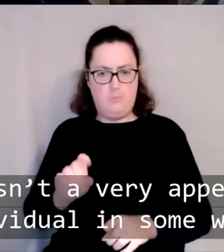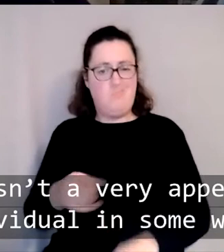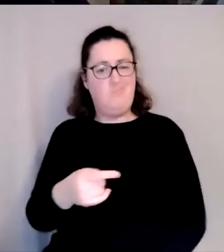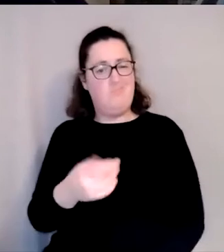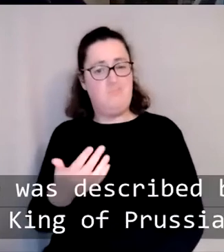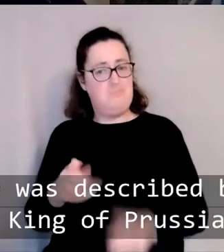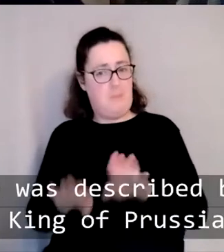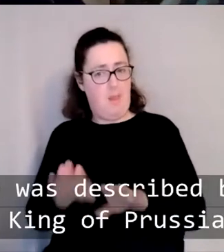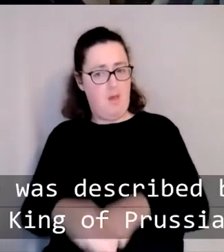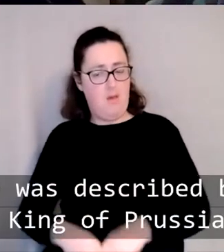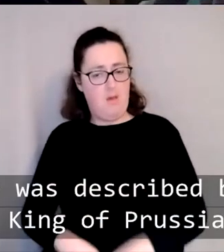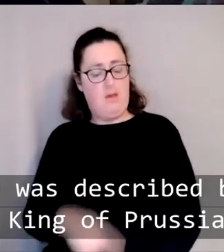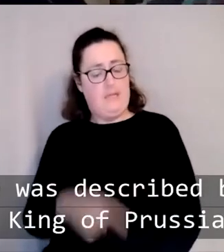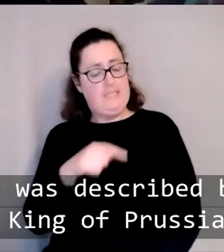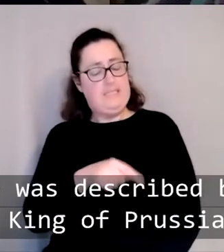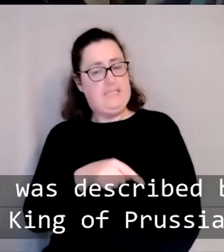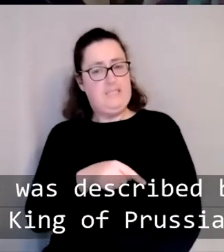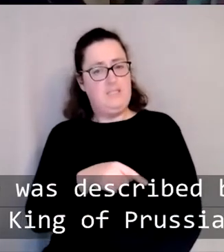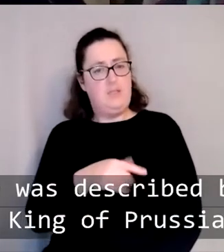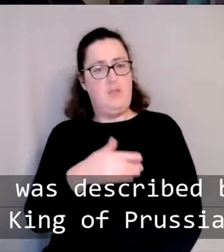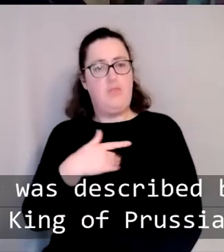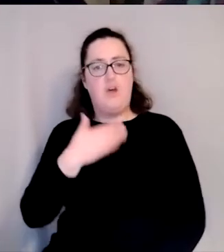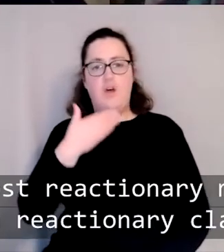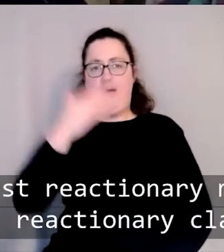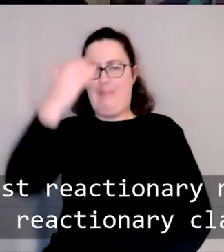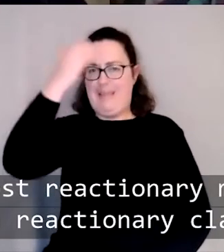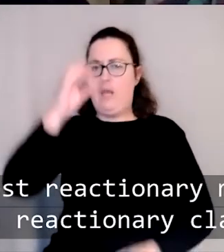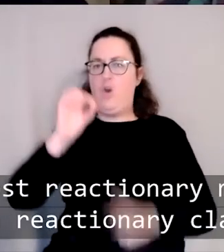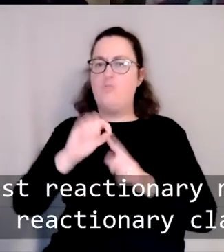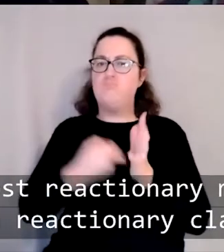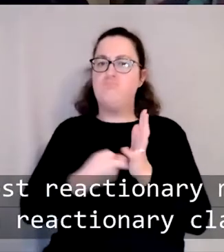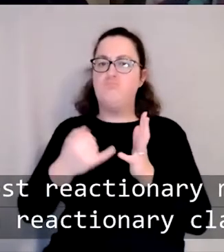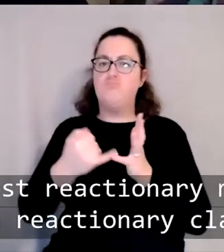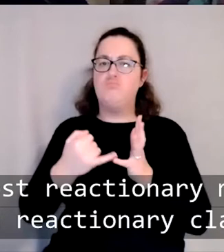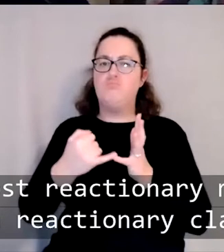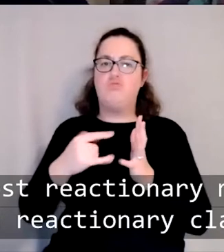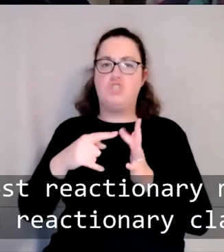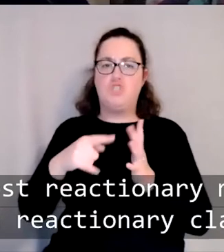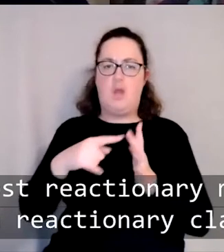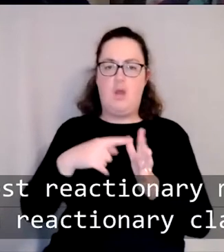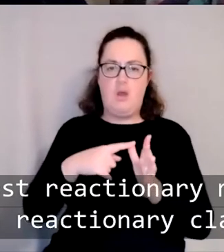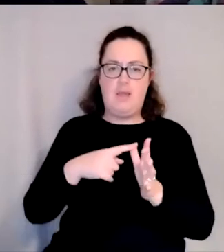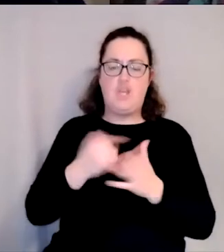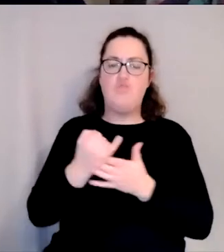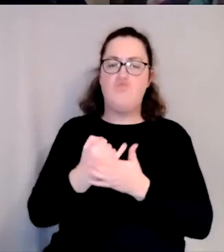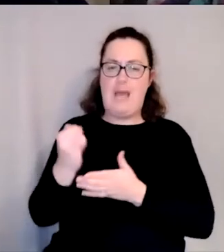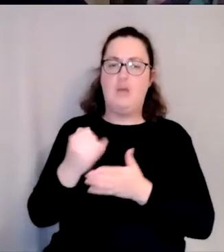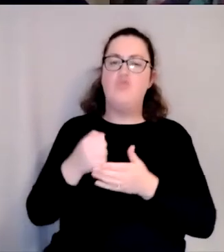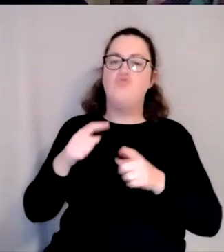in some ways. I mean, he was described by the King of Prussia as the most reactionary member of a reactionary class.